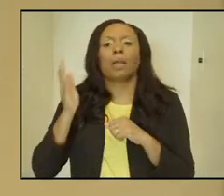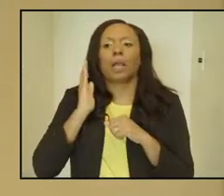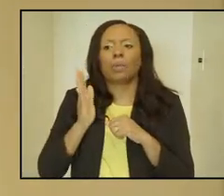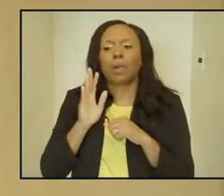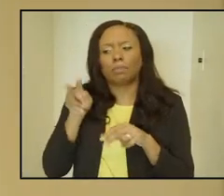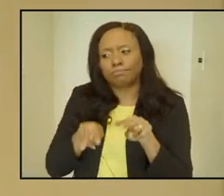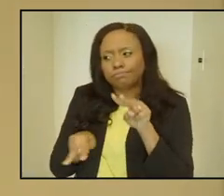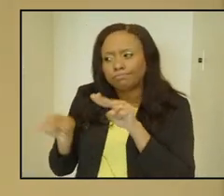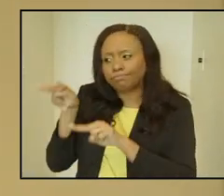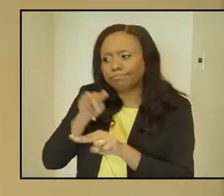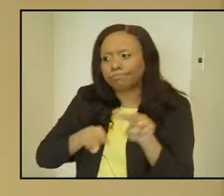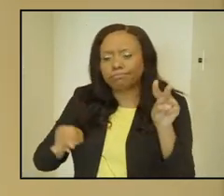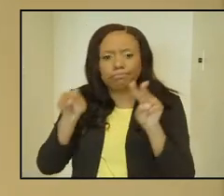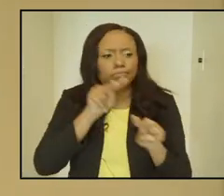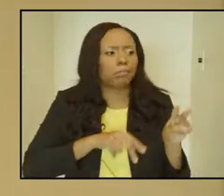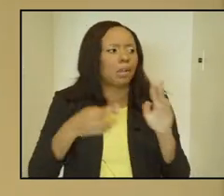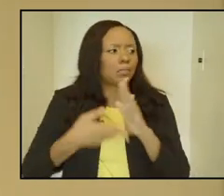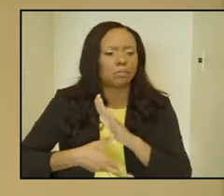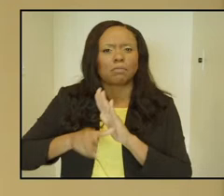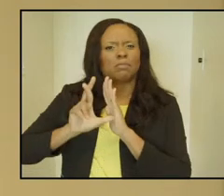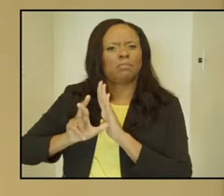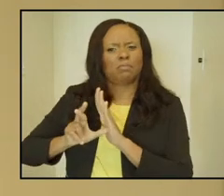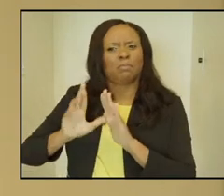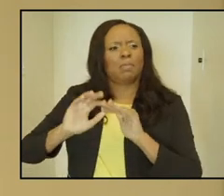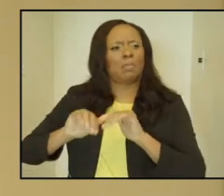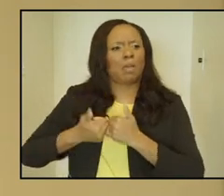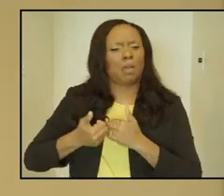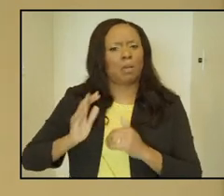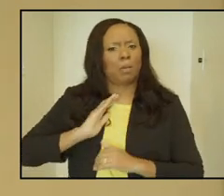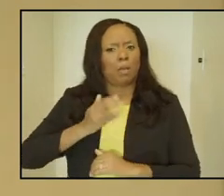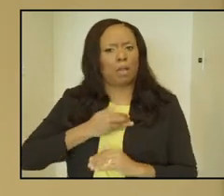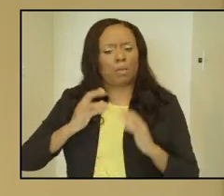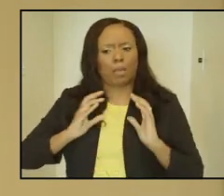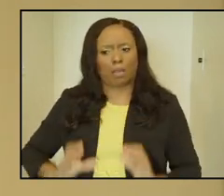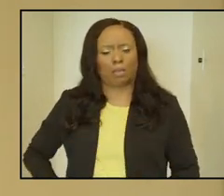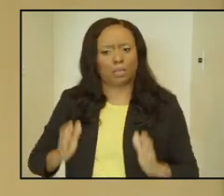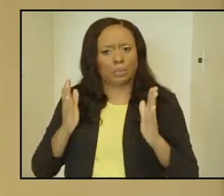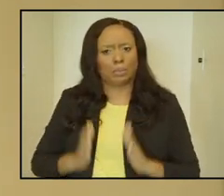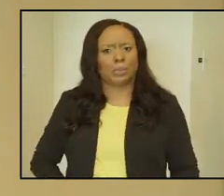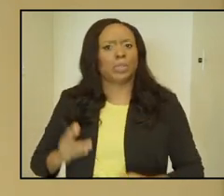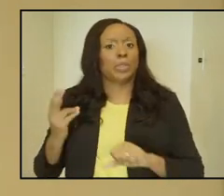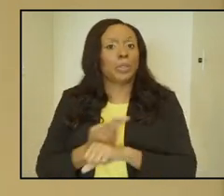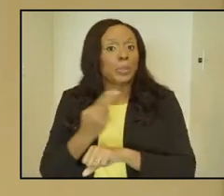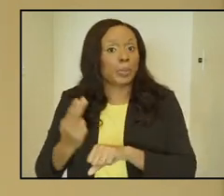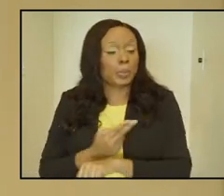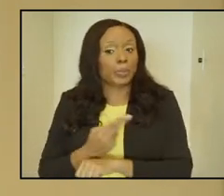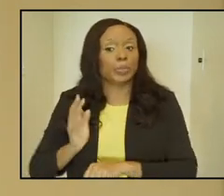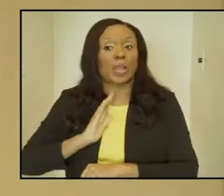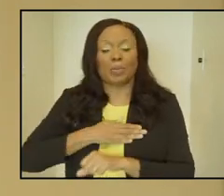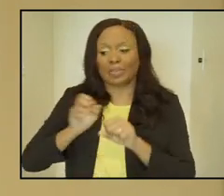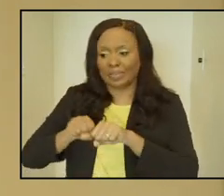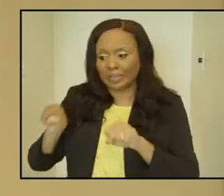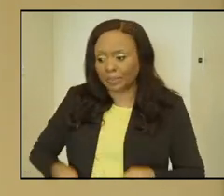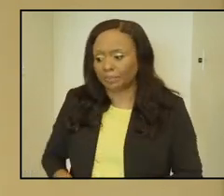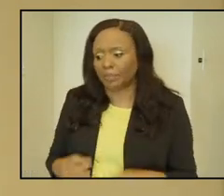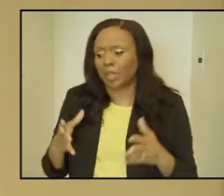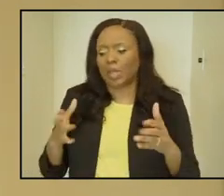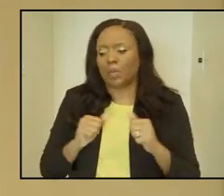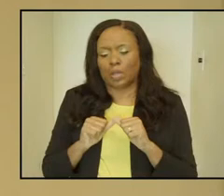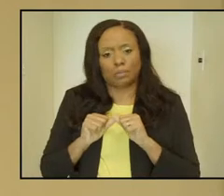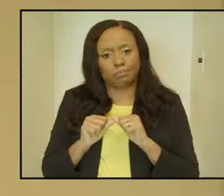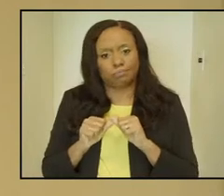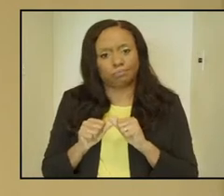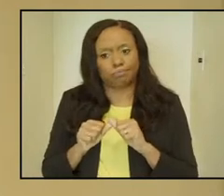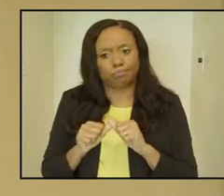continually monitor and review how our citizens use these digital services and constantly improve and evolve our systems to ensure that